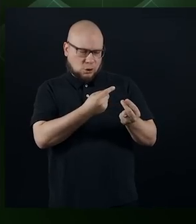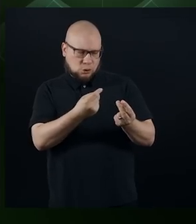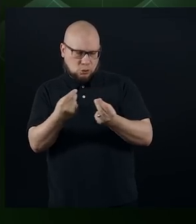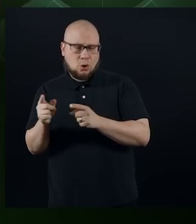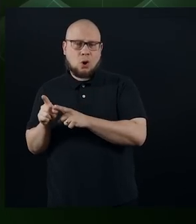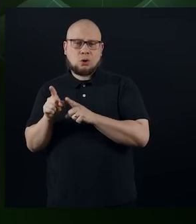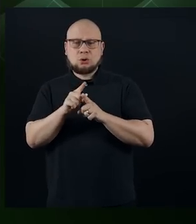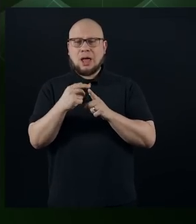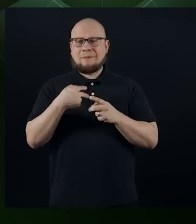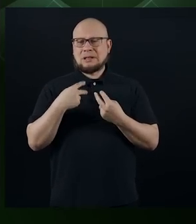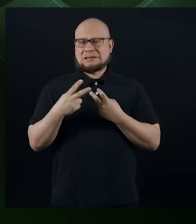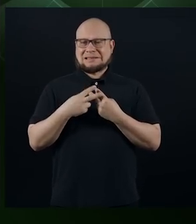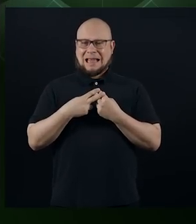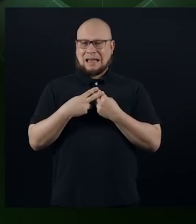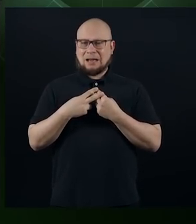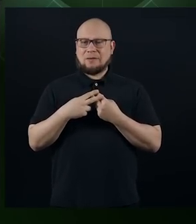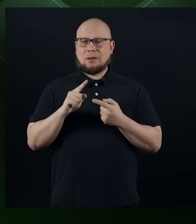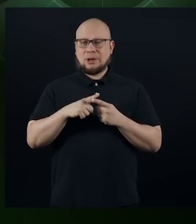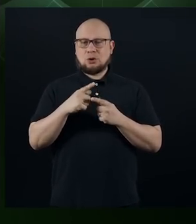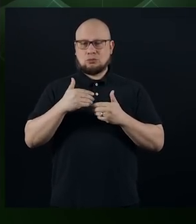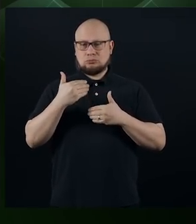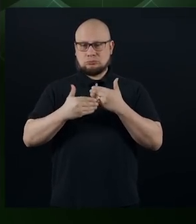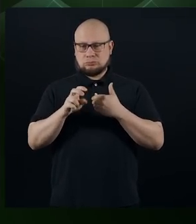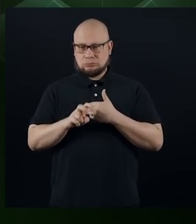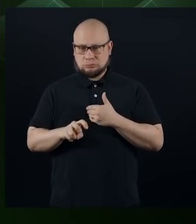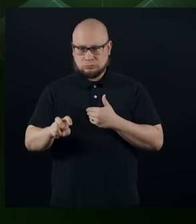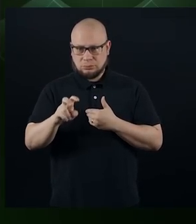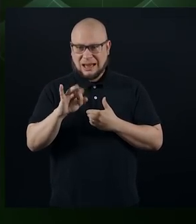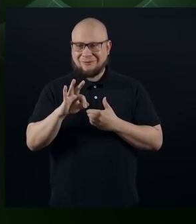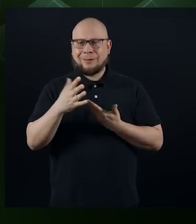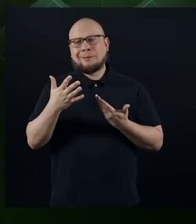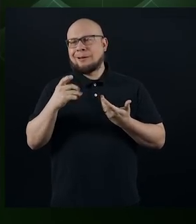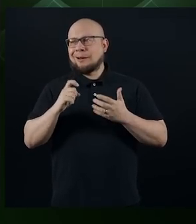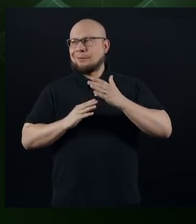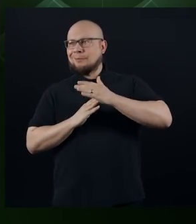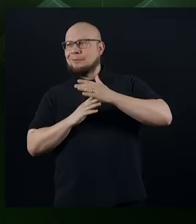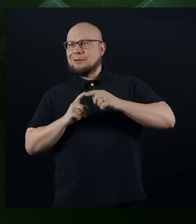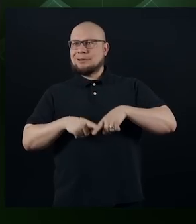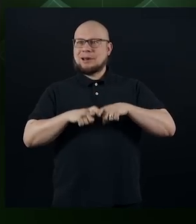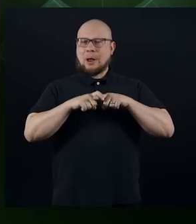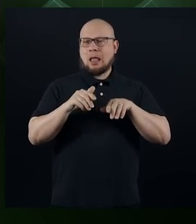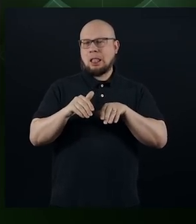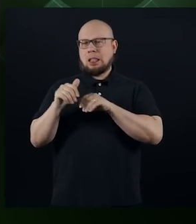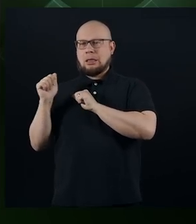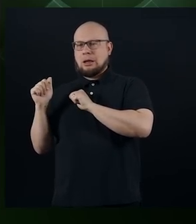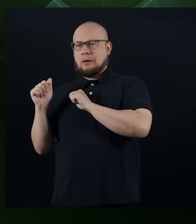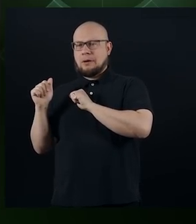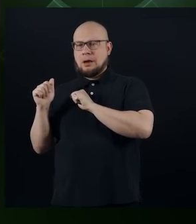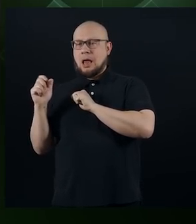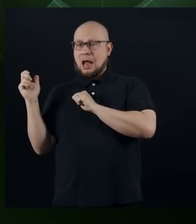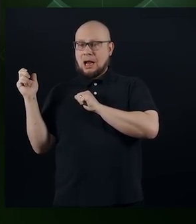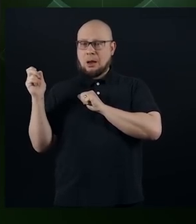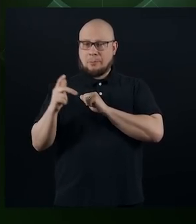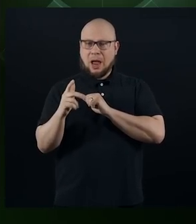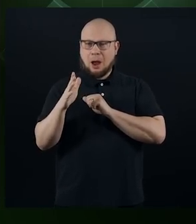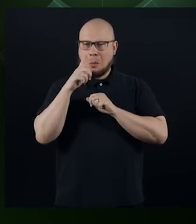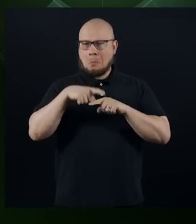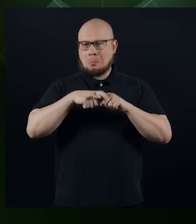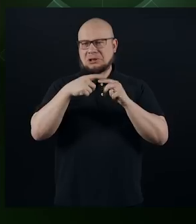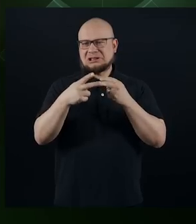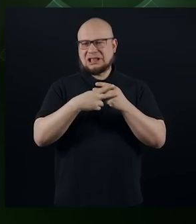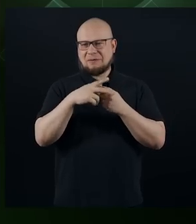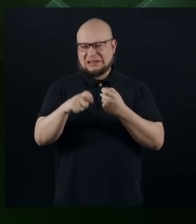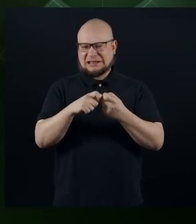checkpoints at various points along the Tall Tale. So if you do complete part of it, and then for whatever reason you want to come back to it in a later session,